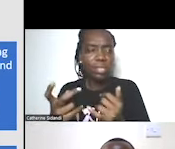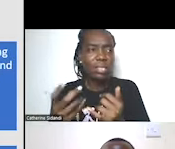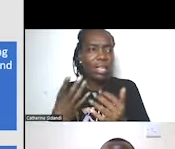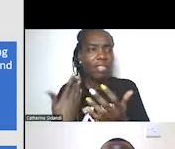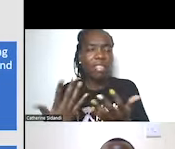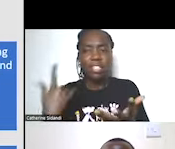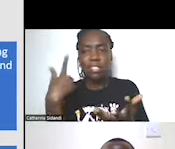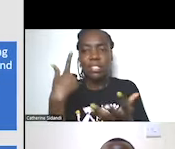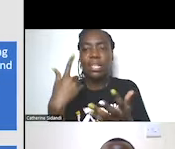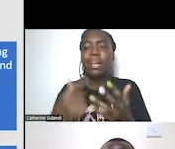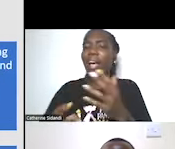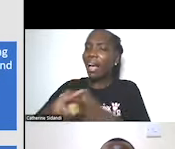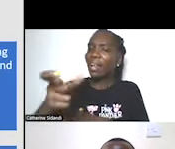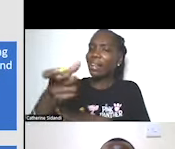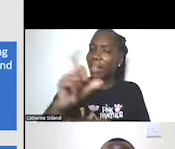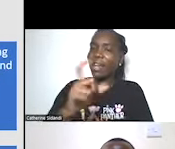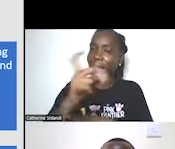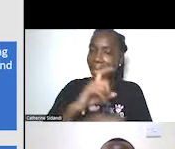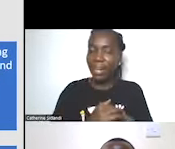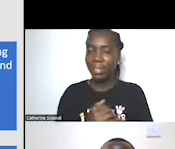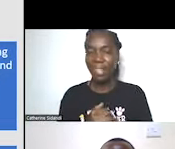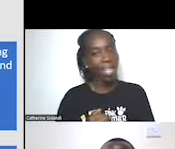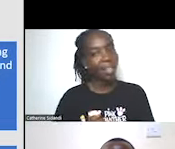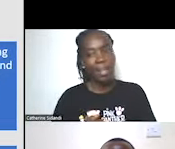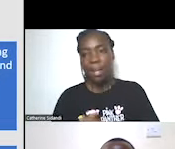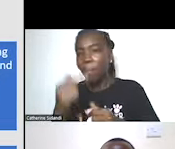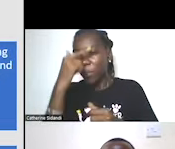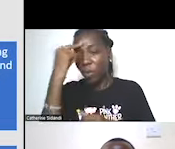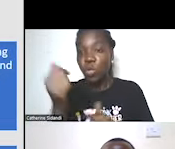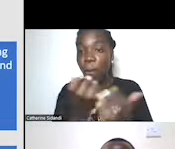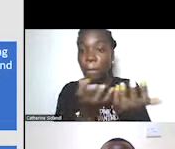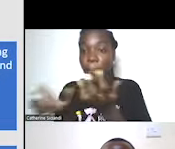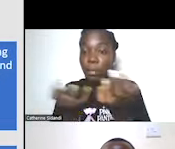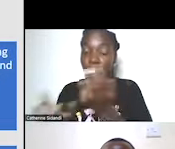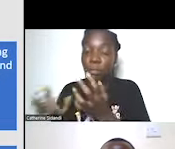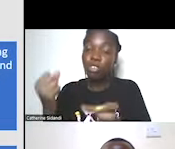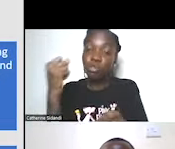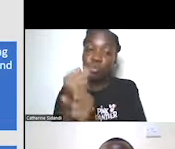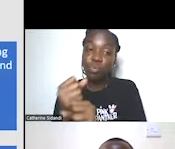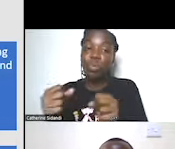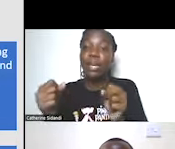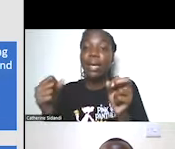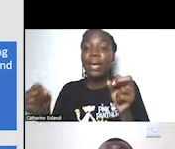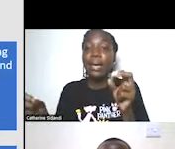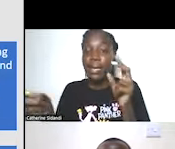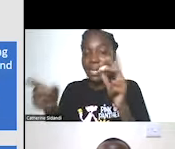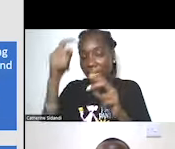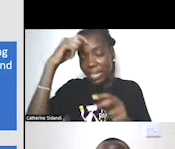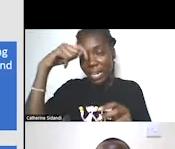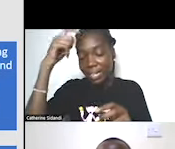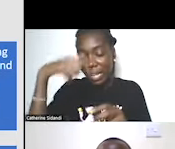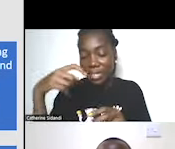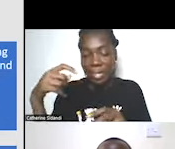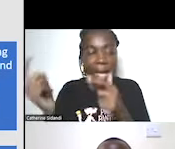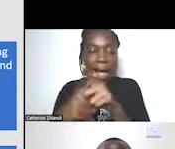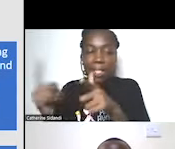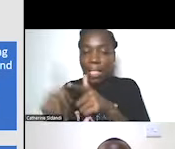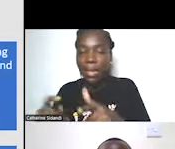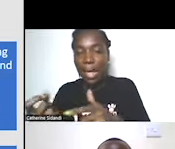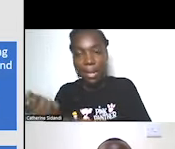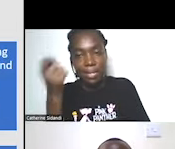going higher. It is because businesses have done their intelligence, due diligence, just to understand what is